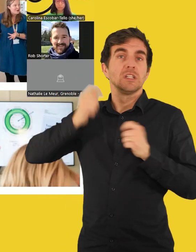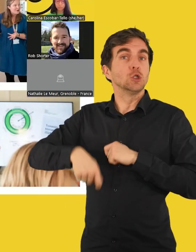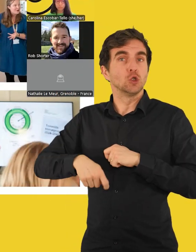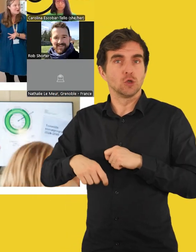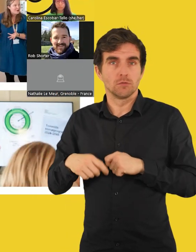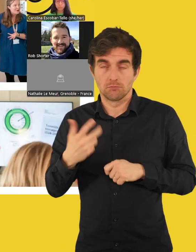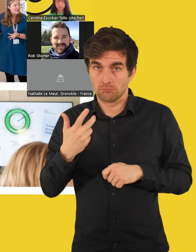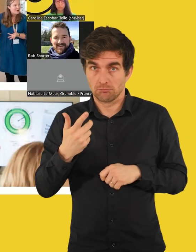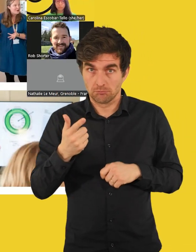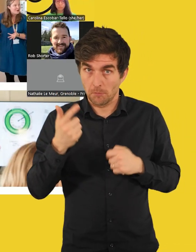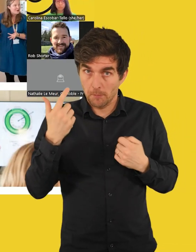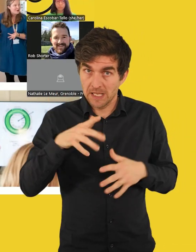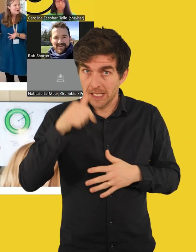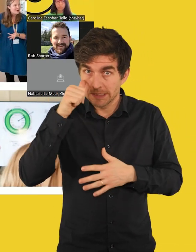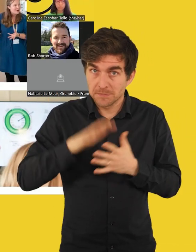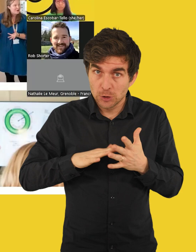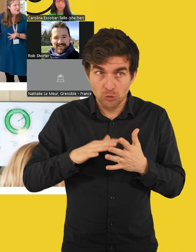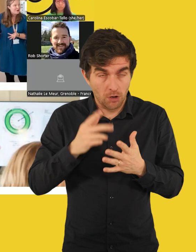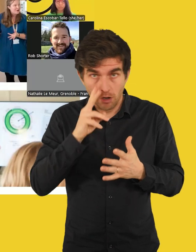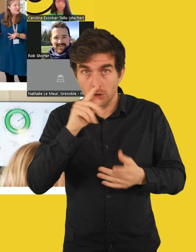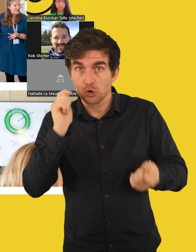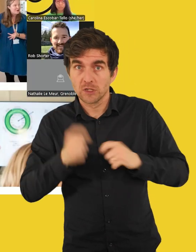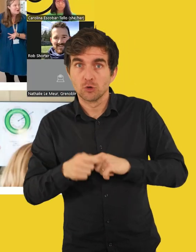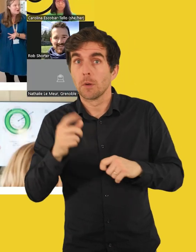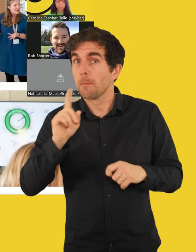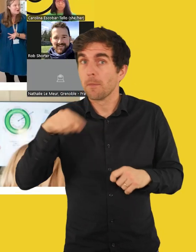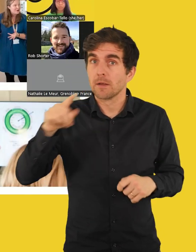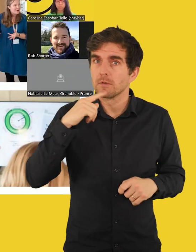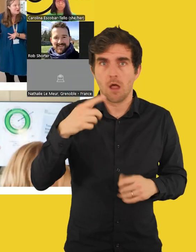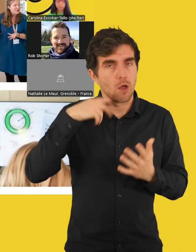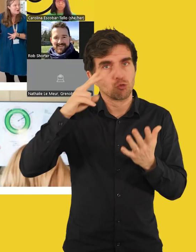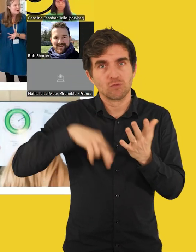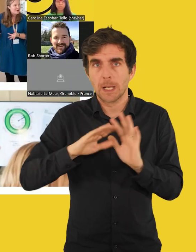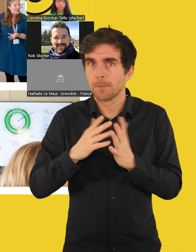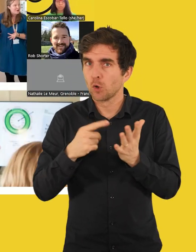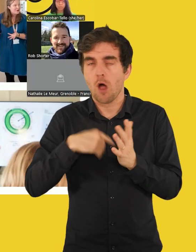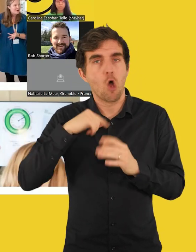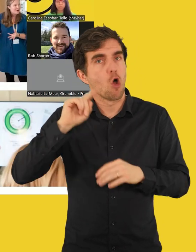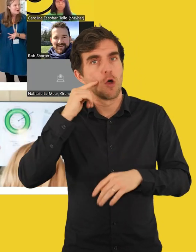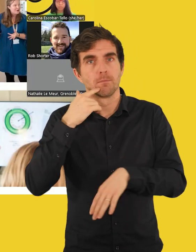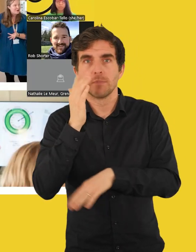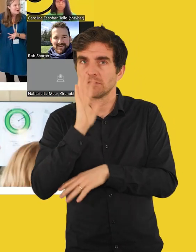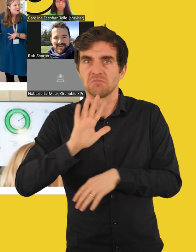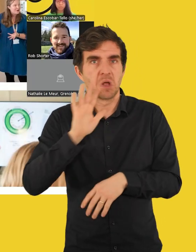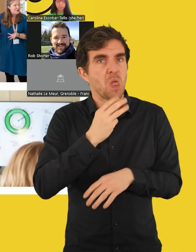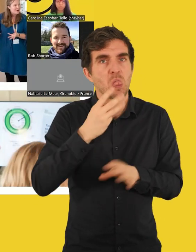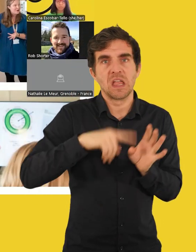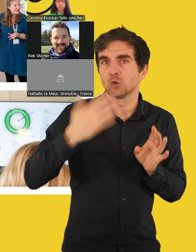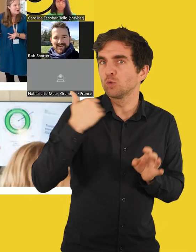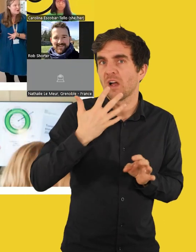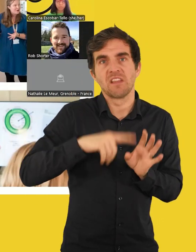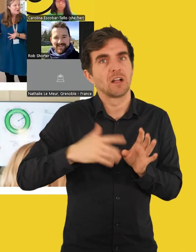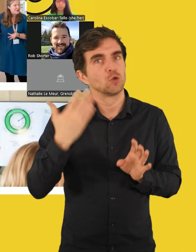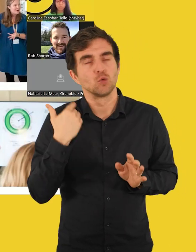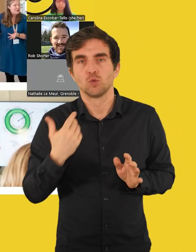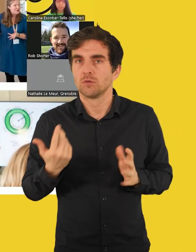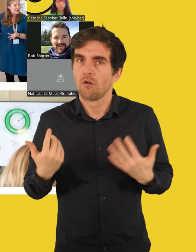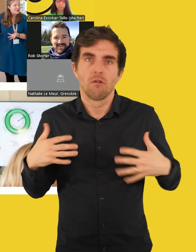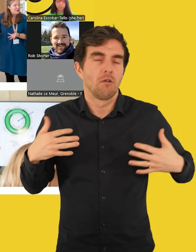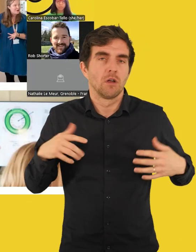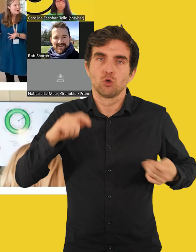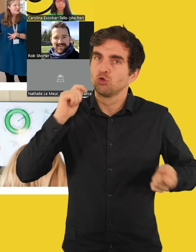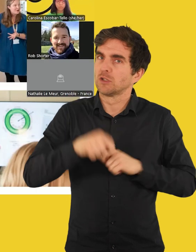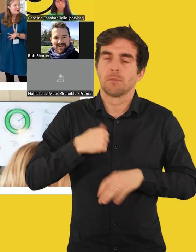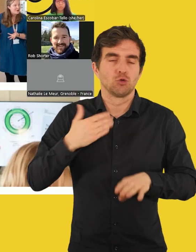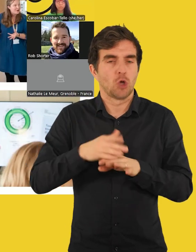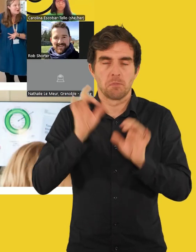be changing. You may have had the experience that I've had sometimes. People come up and say, I read the book, or I heard a presentation 3 or 5 years